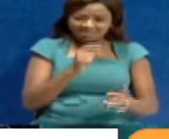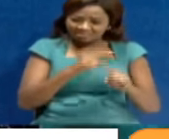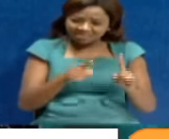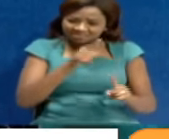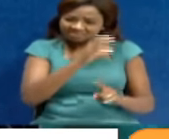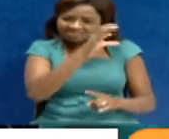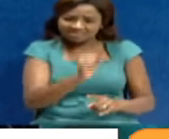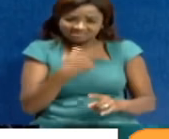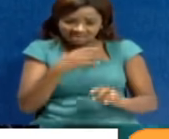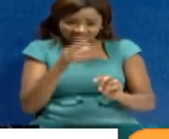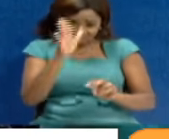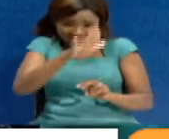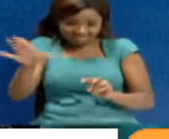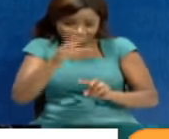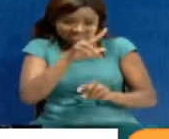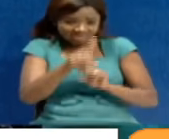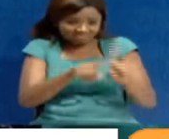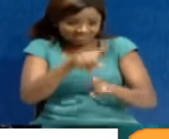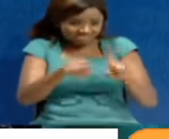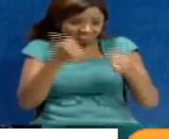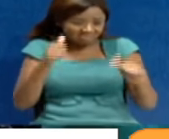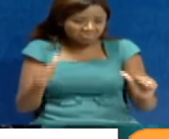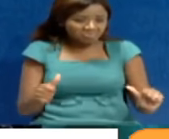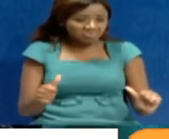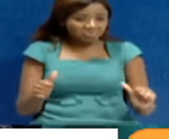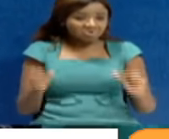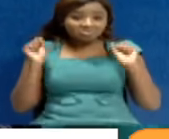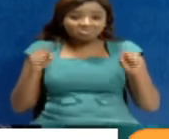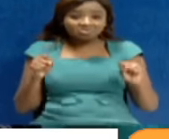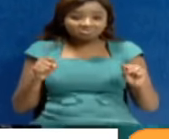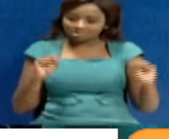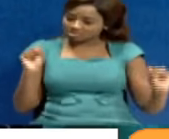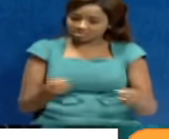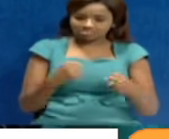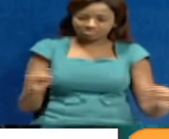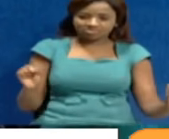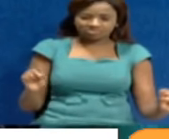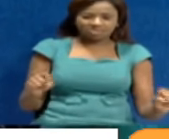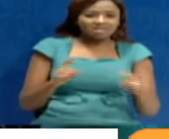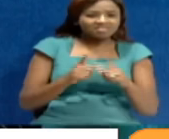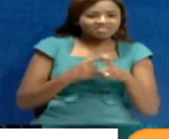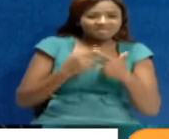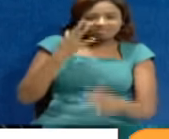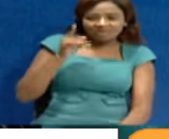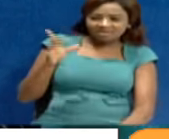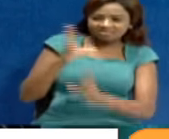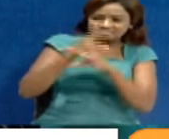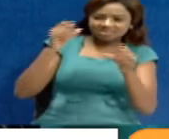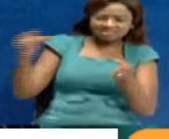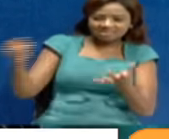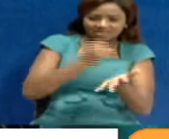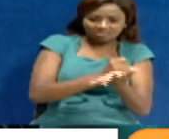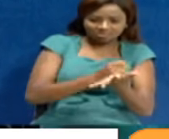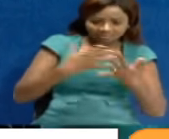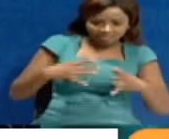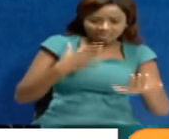that person to parliamentary vetting and approval? The short answer is no. Why would then these people be appointed,